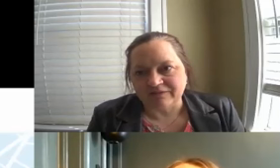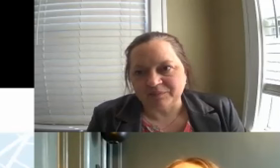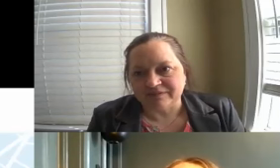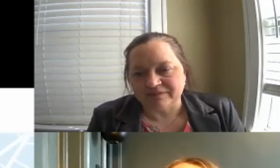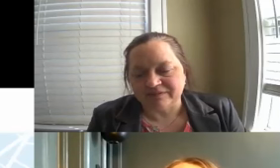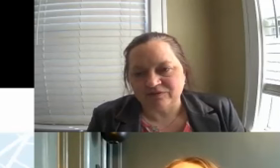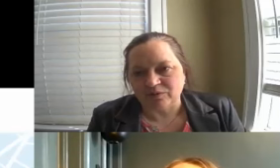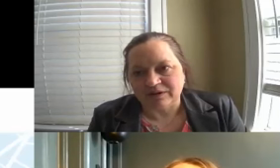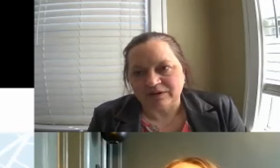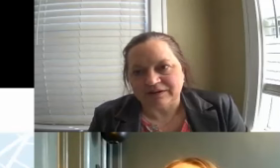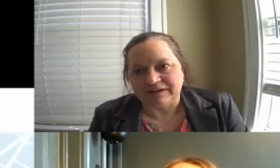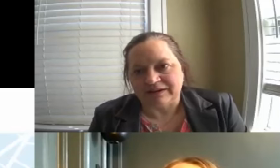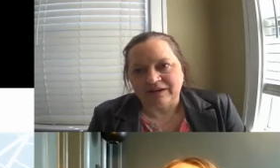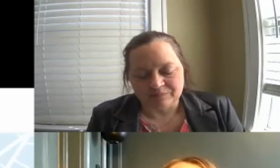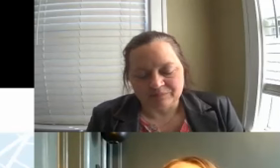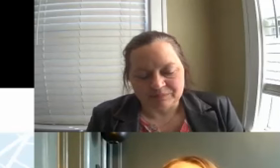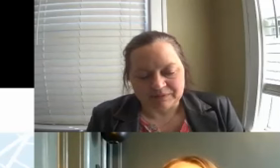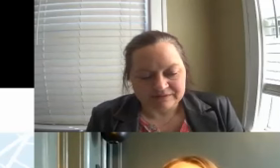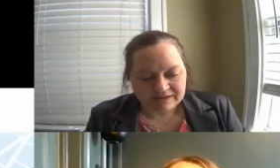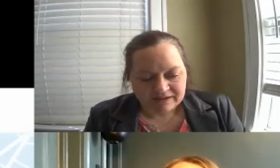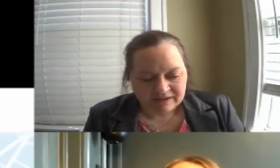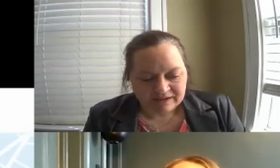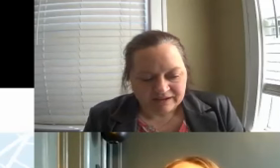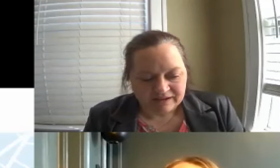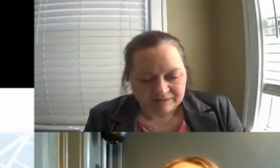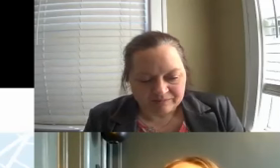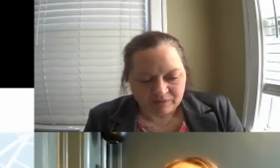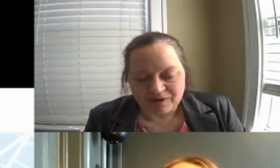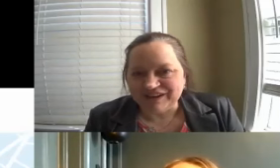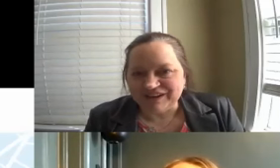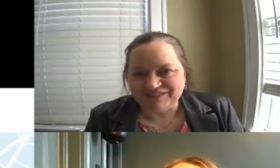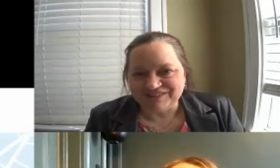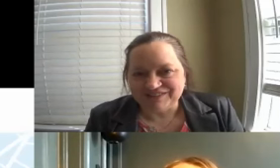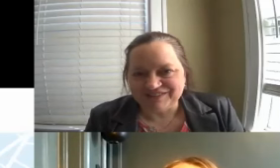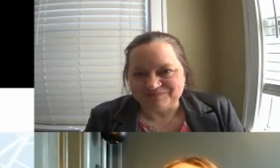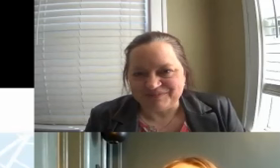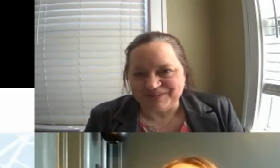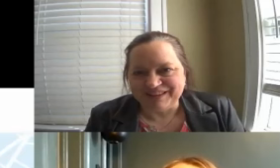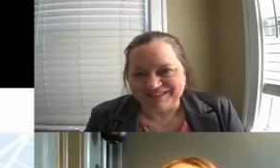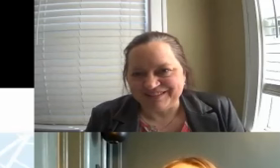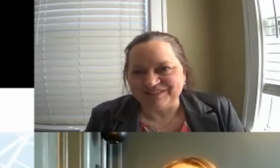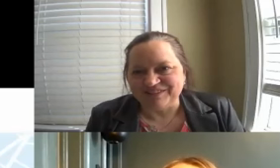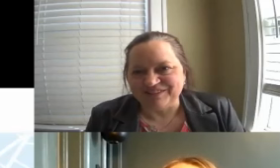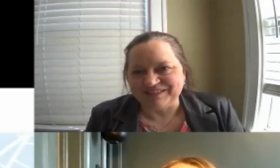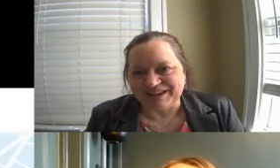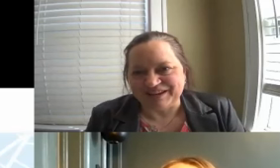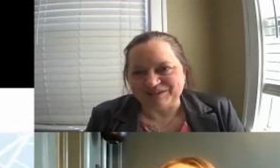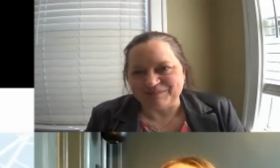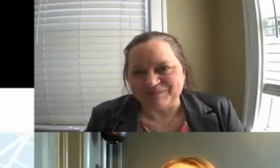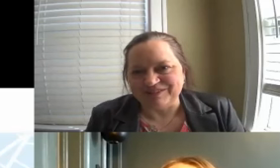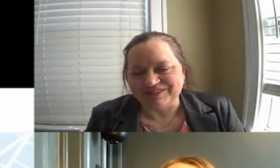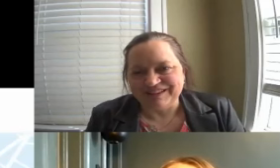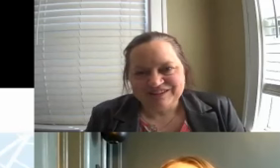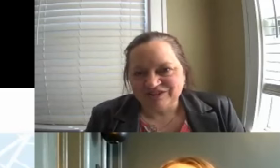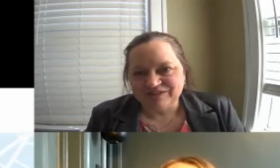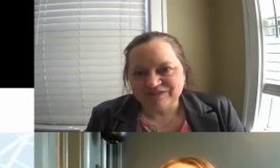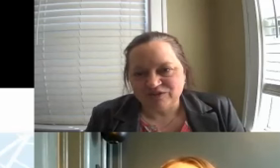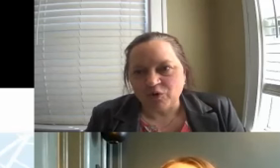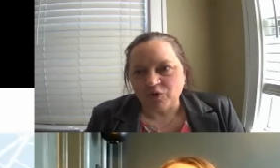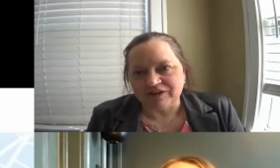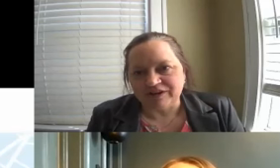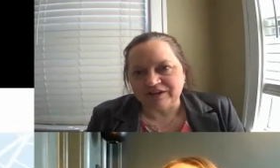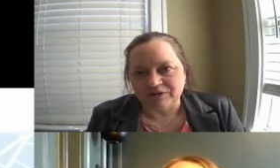think everybody's struggling quite a bit with all the changes. That's another thing that Anna mentioned,